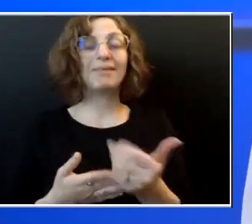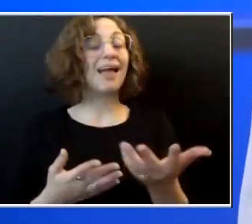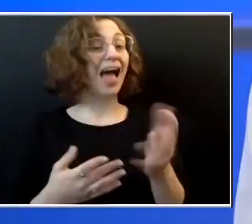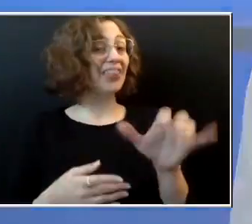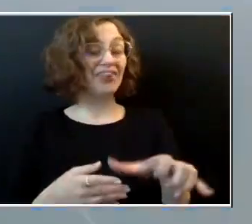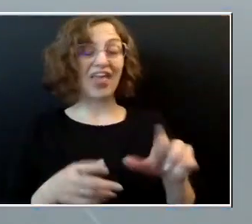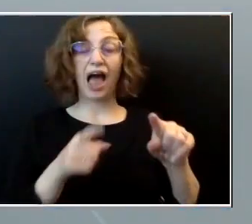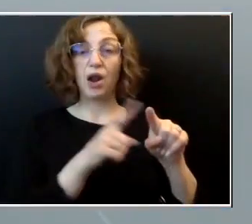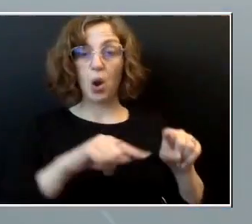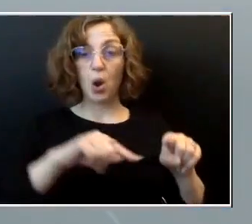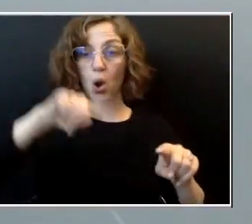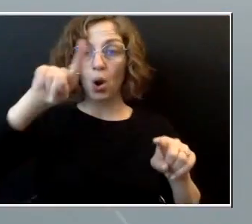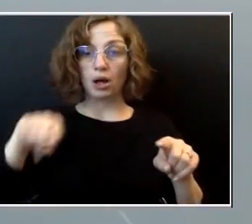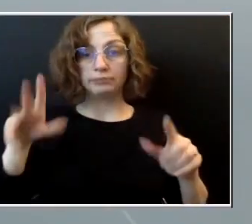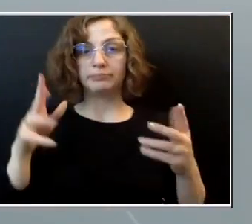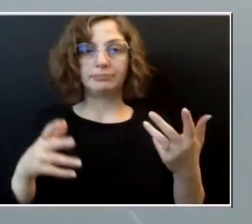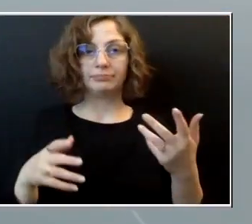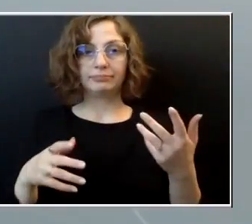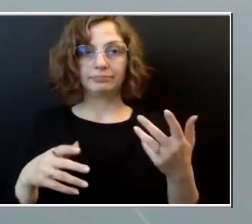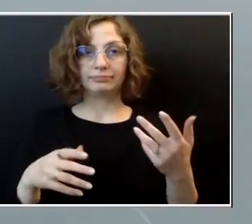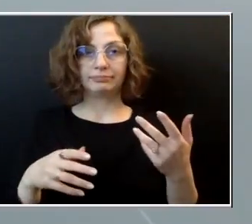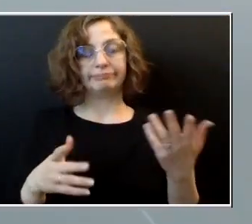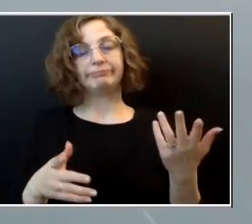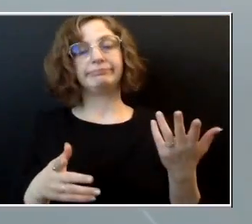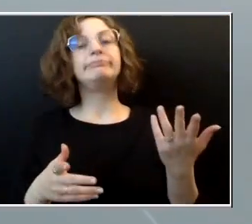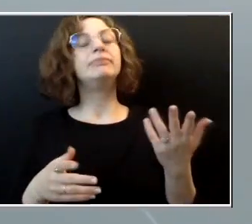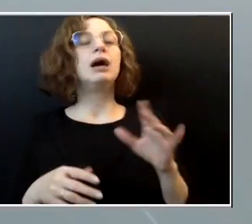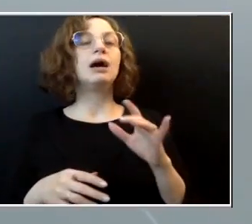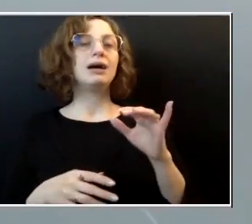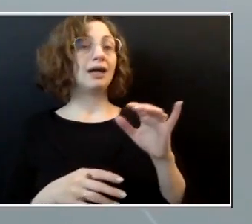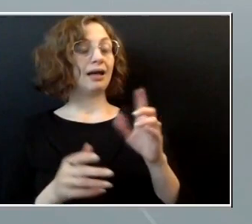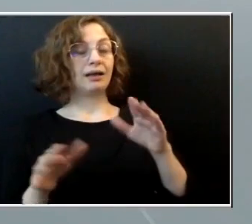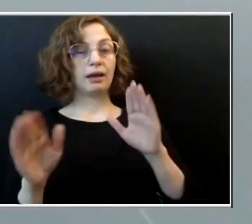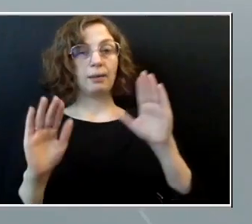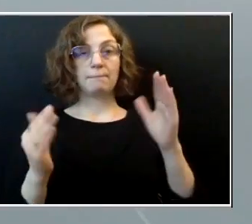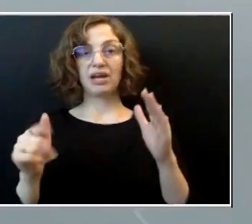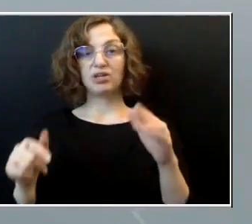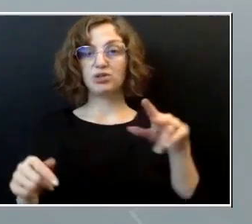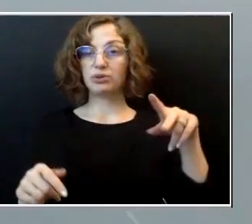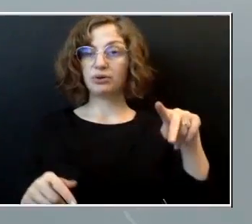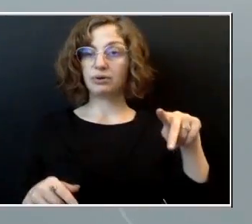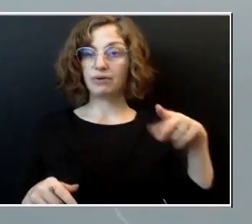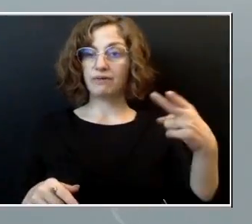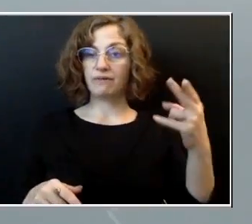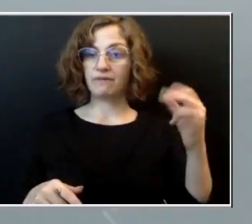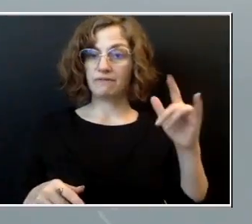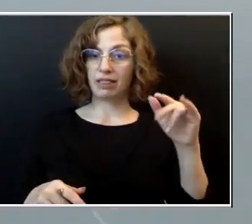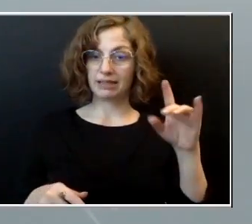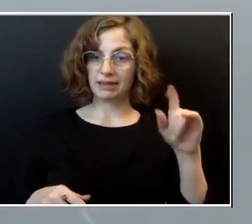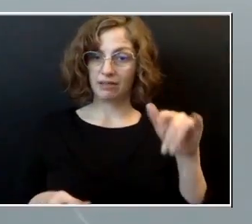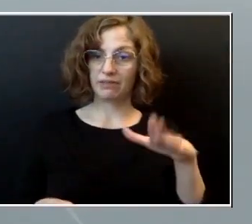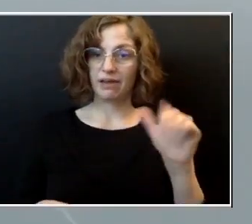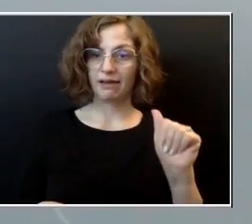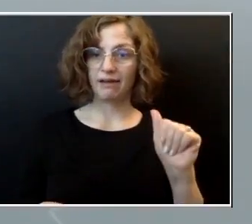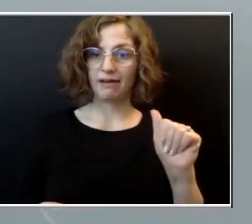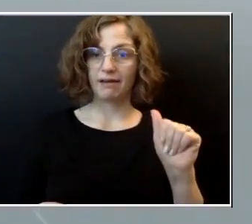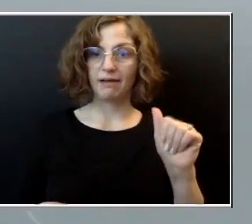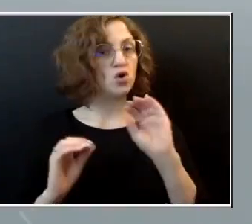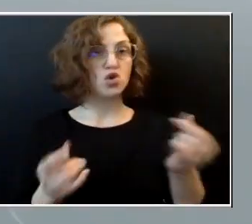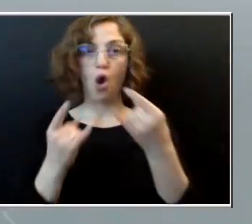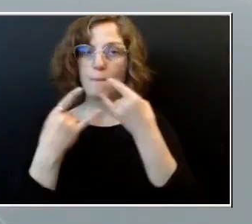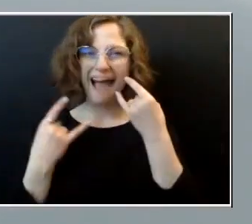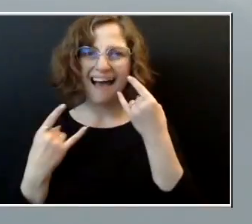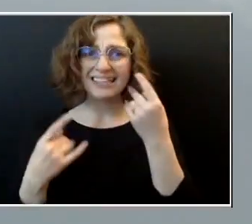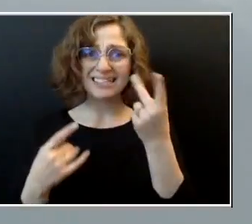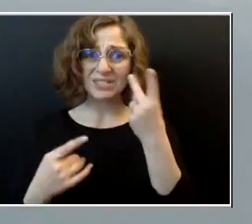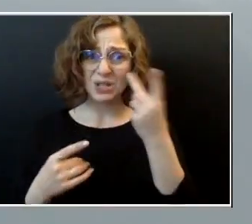where you didn't use masks, you had this kind of curve. And So it seems like in a shorter time frame, but man, look at that peak. yeah,